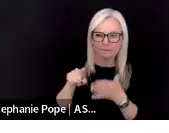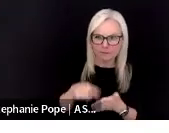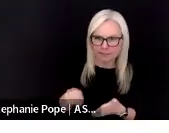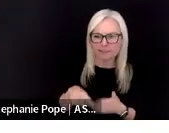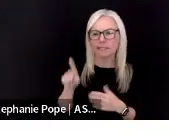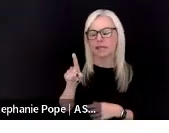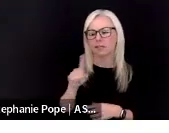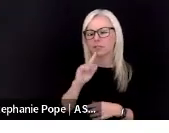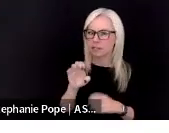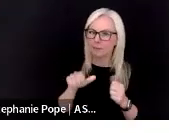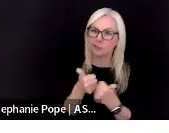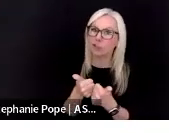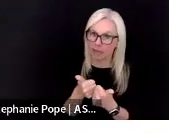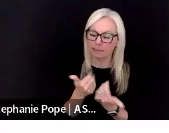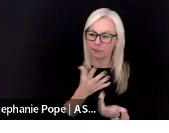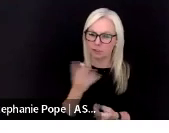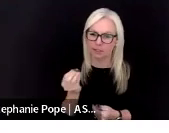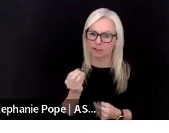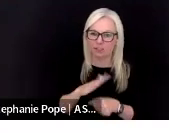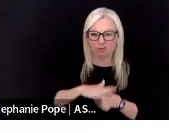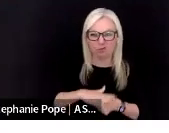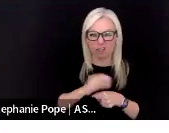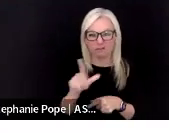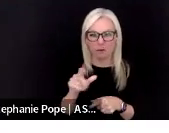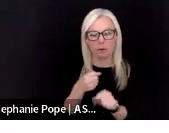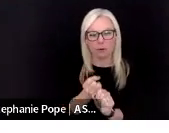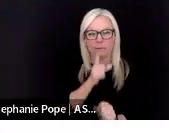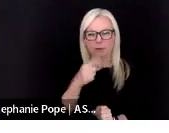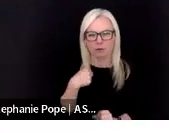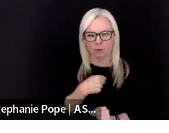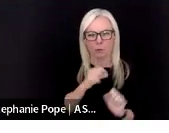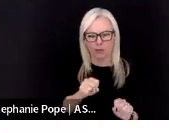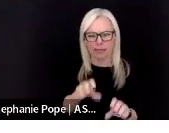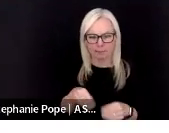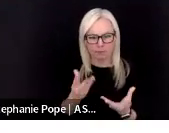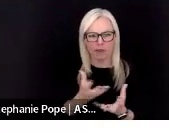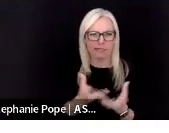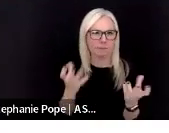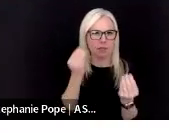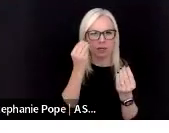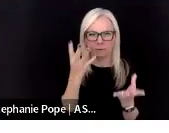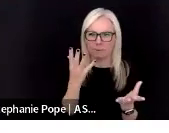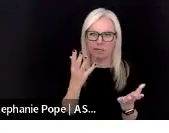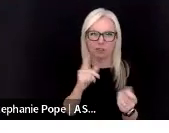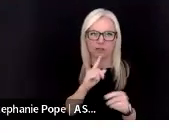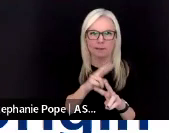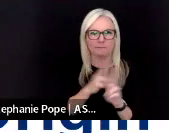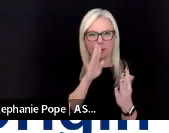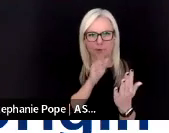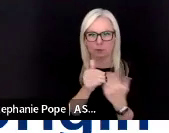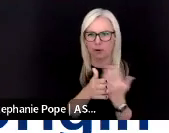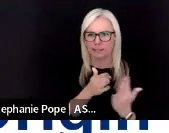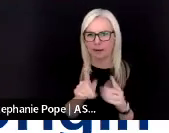particularly challenging and stressful. And we want to make sure that we are able to provide as much information and transparency as possible.